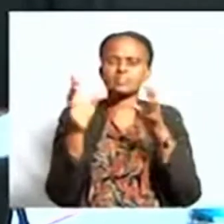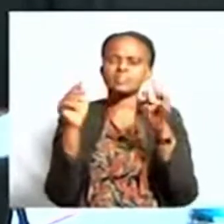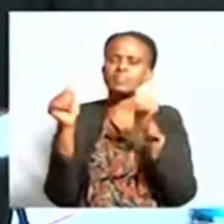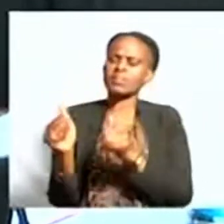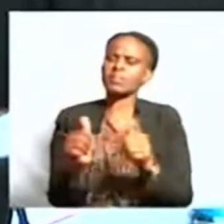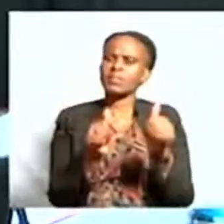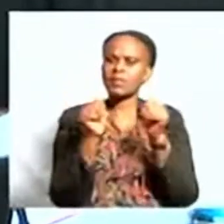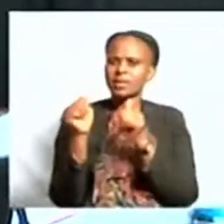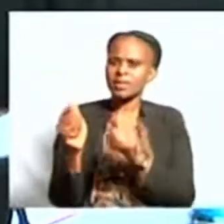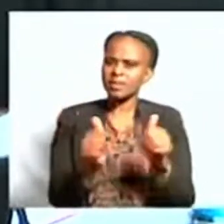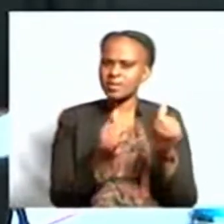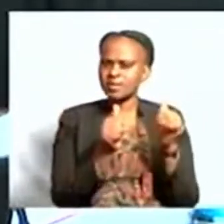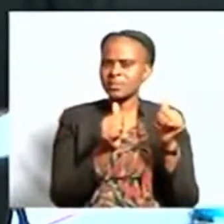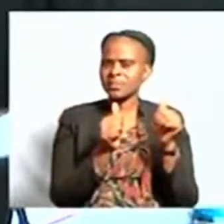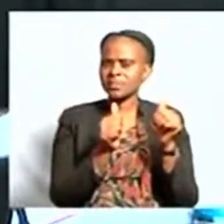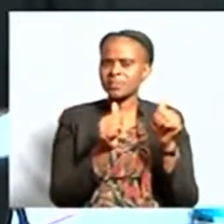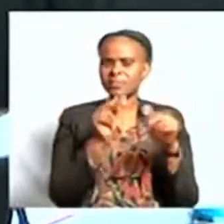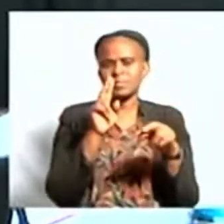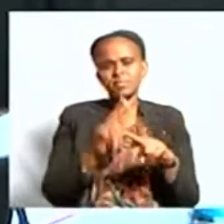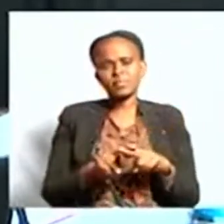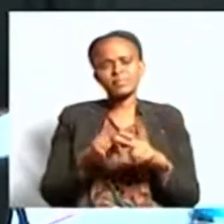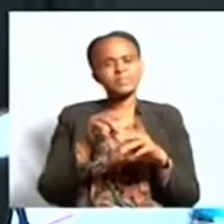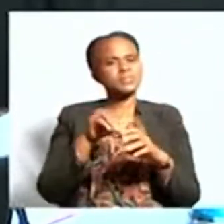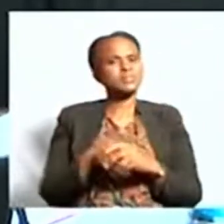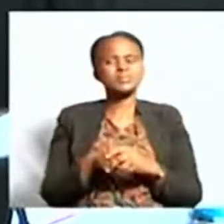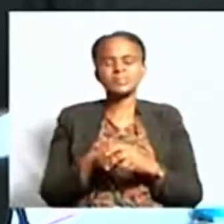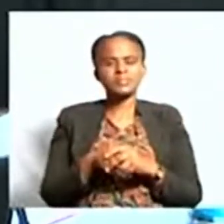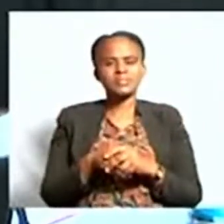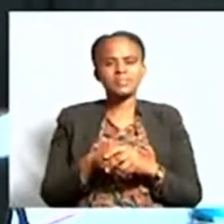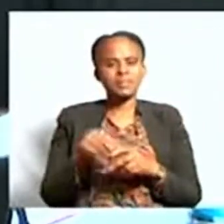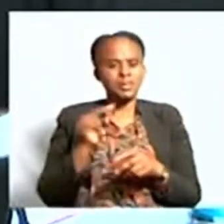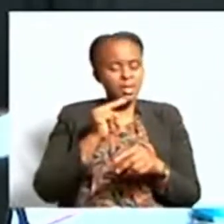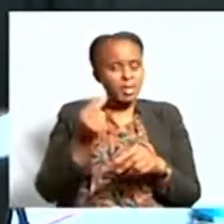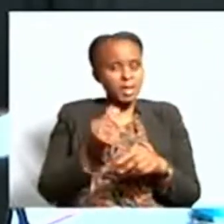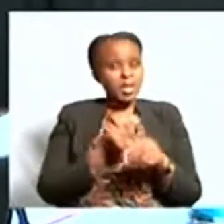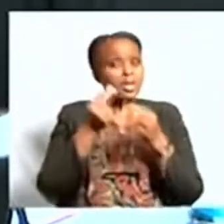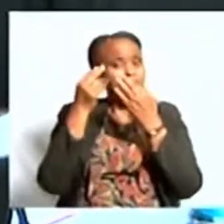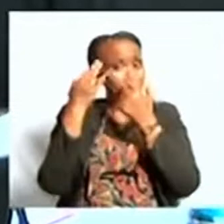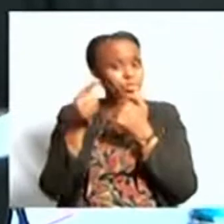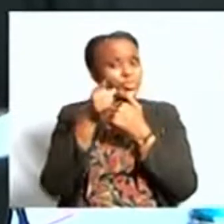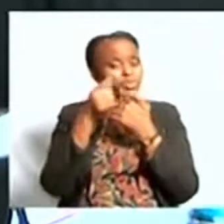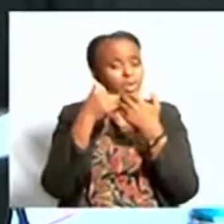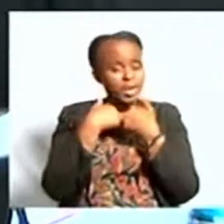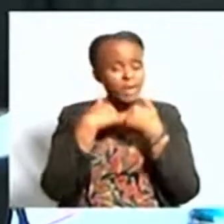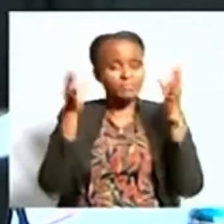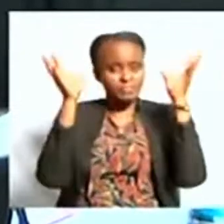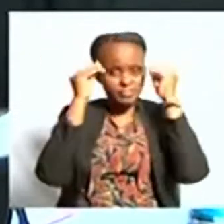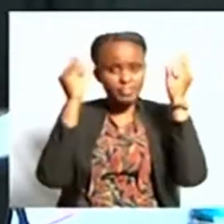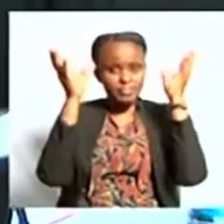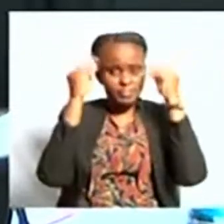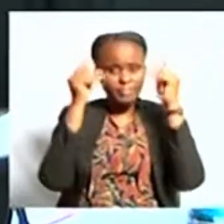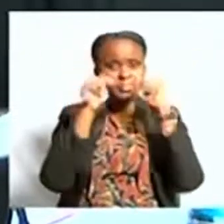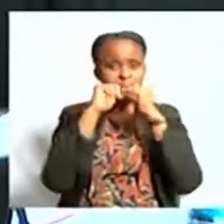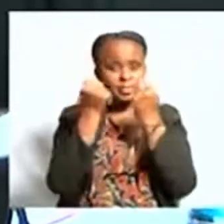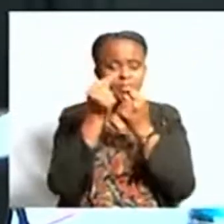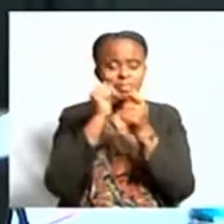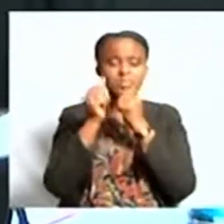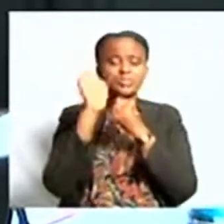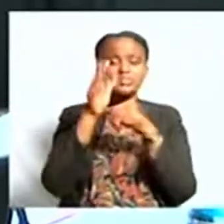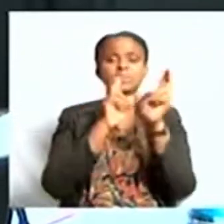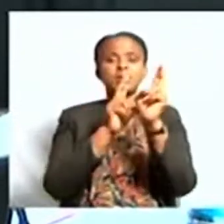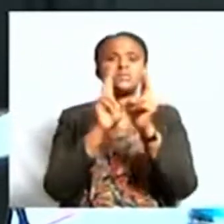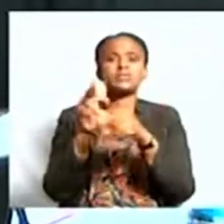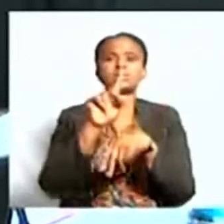acting, others are sitting in. We hope that you've come with a competent team which will answer the questions,